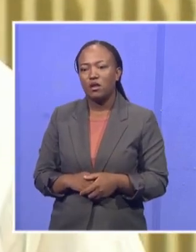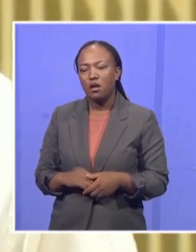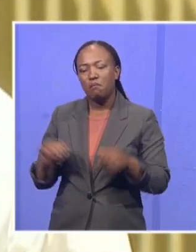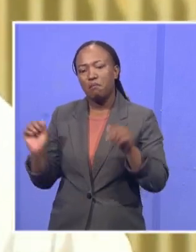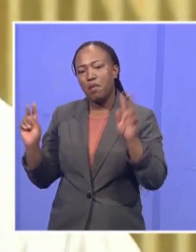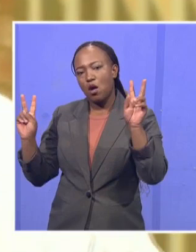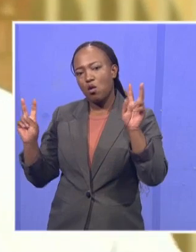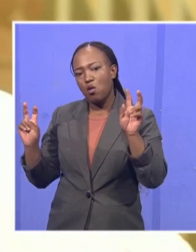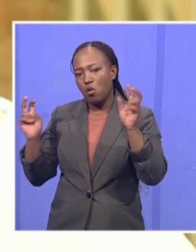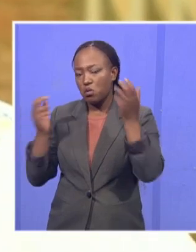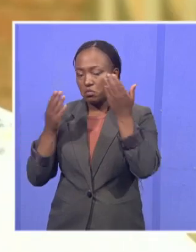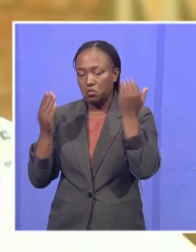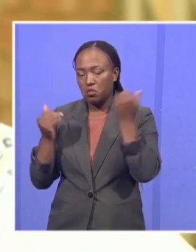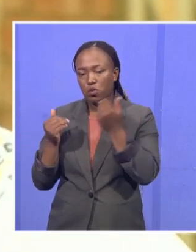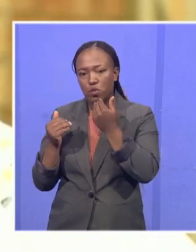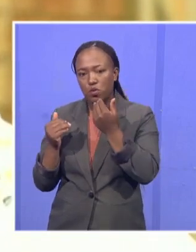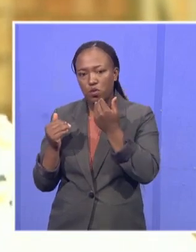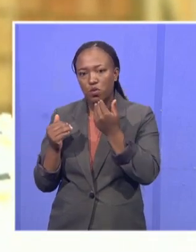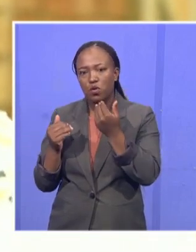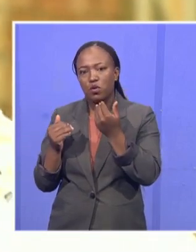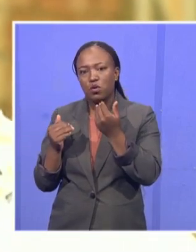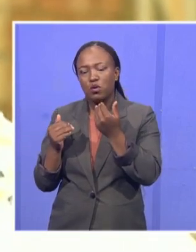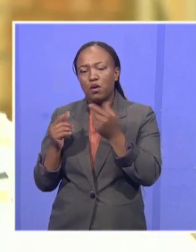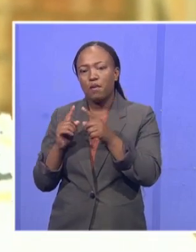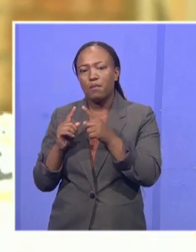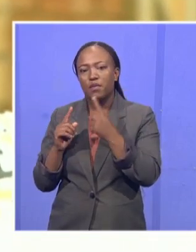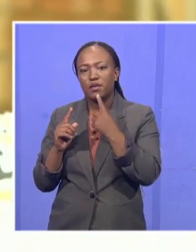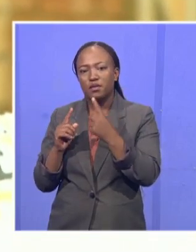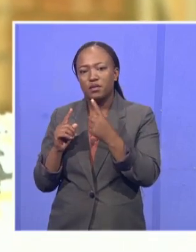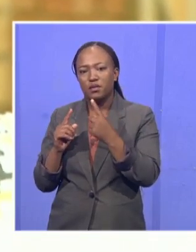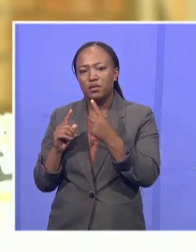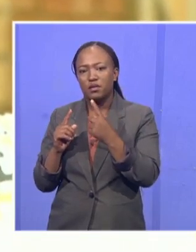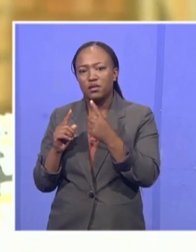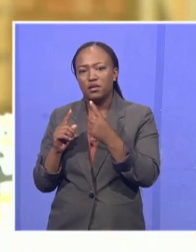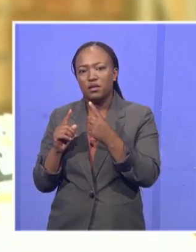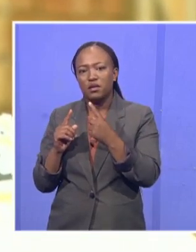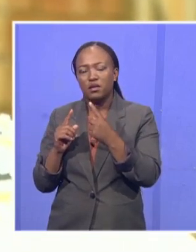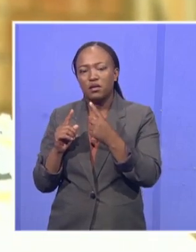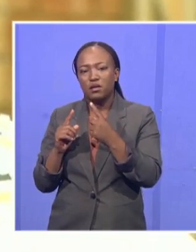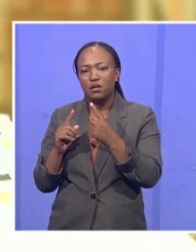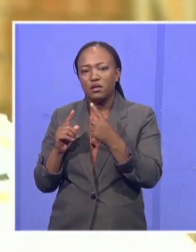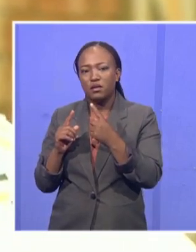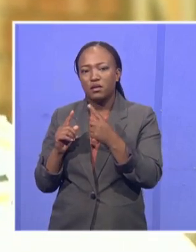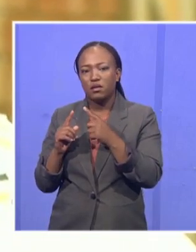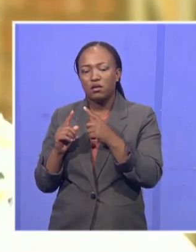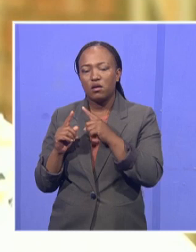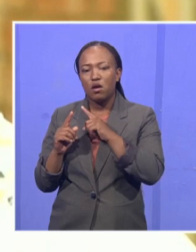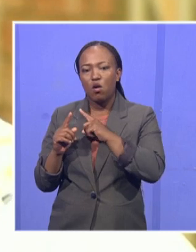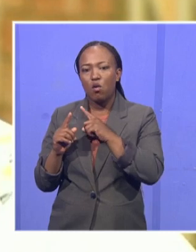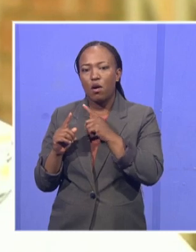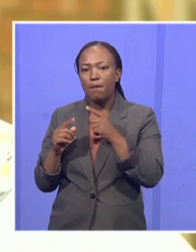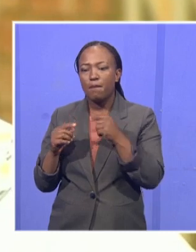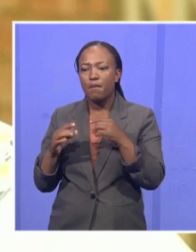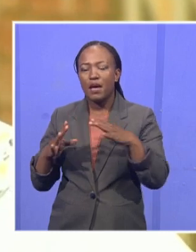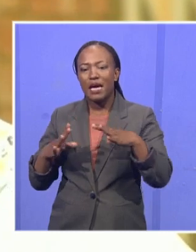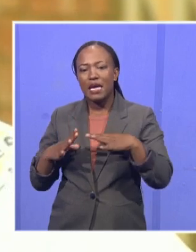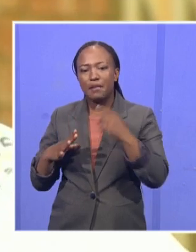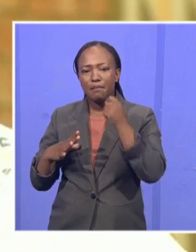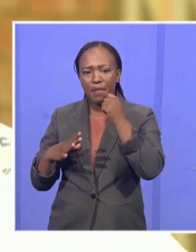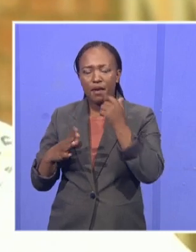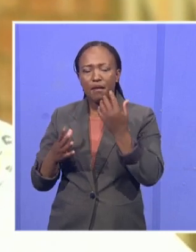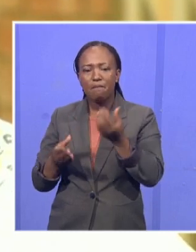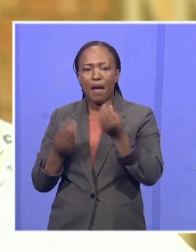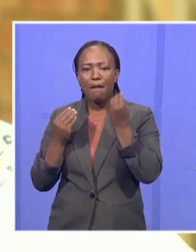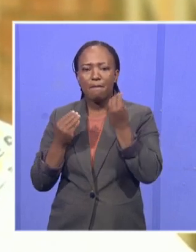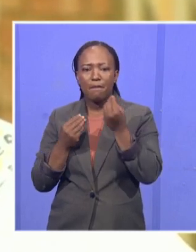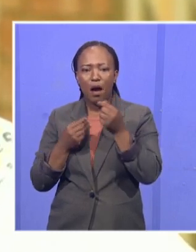whose quote this is. The fact that the heights by great men reached and kept were not attained by a sudden flight, but